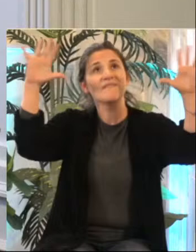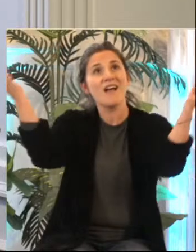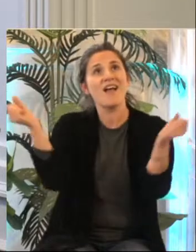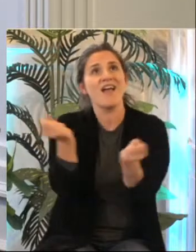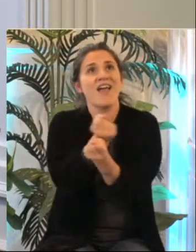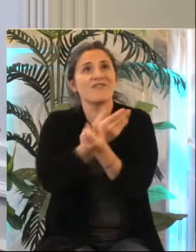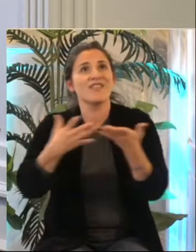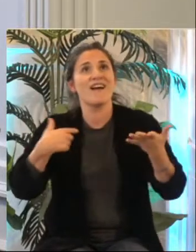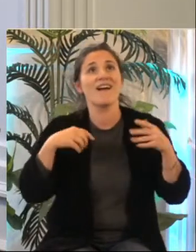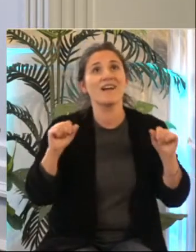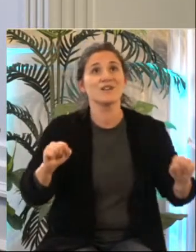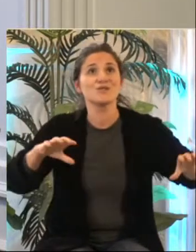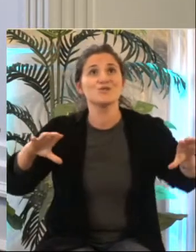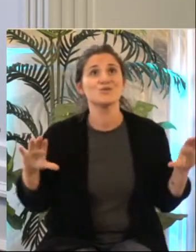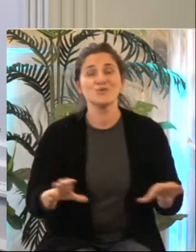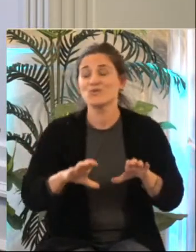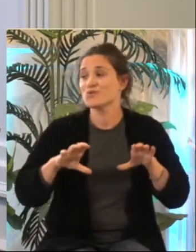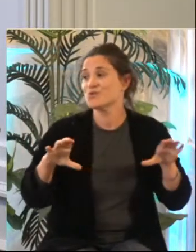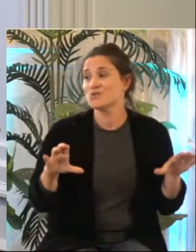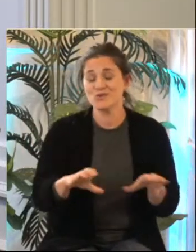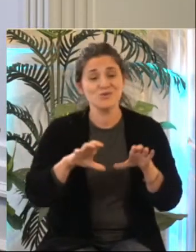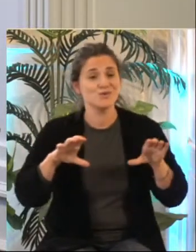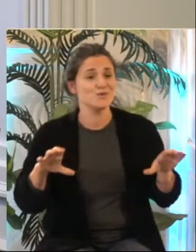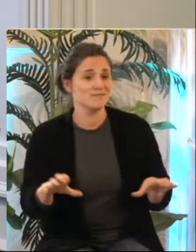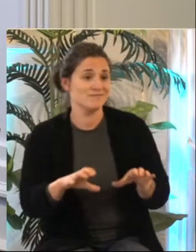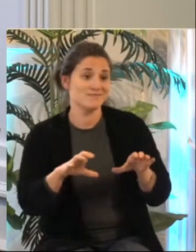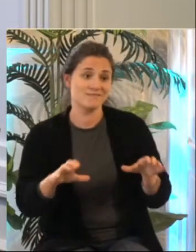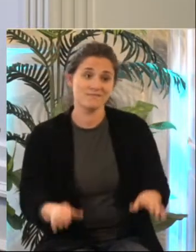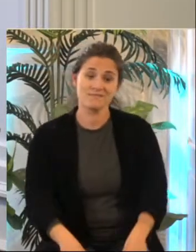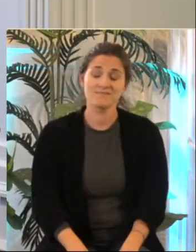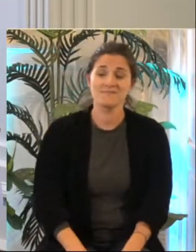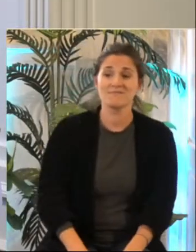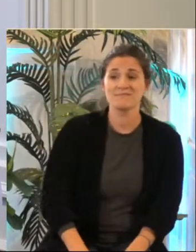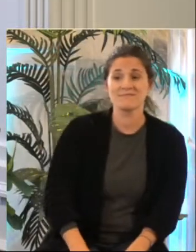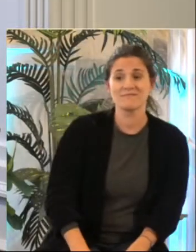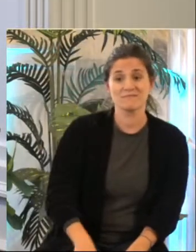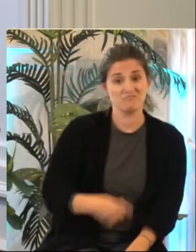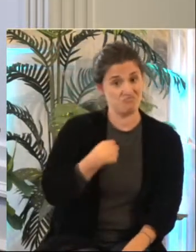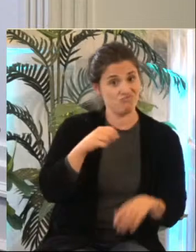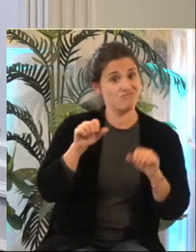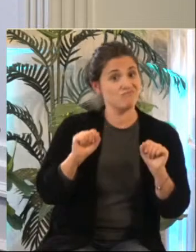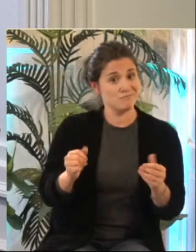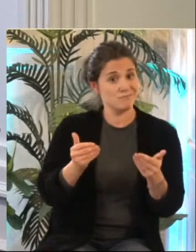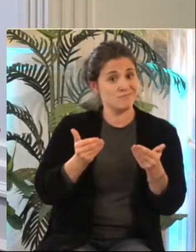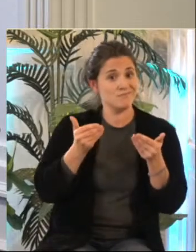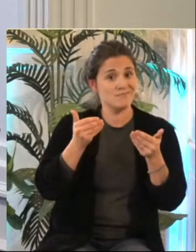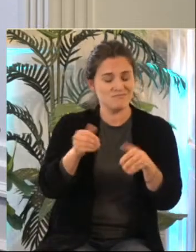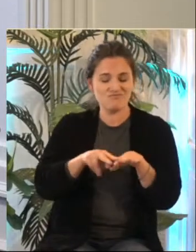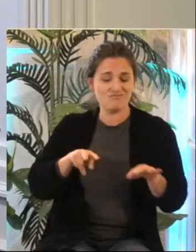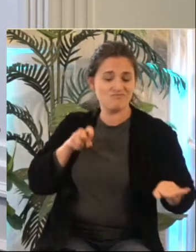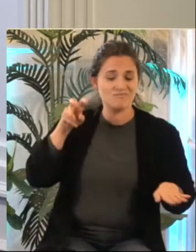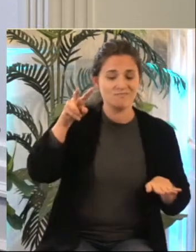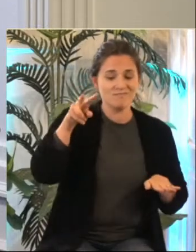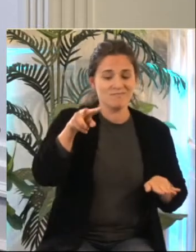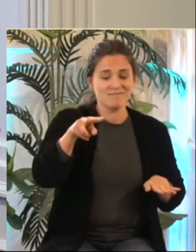do, though I'm way overdue. I'd be